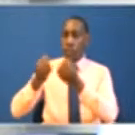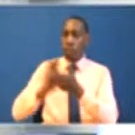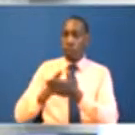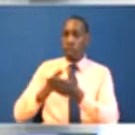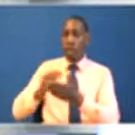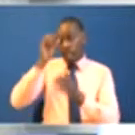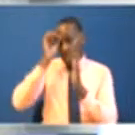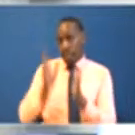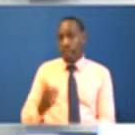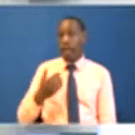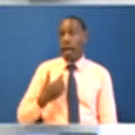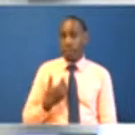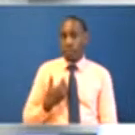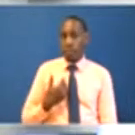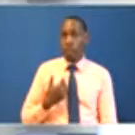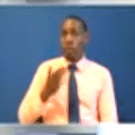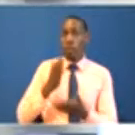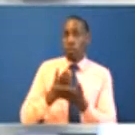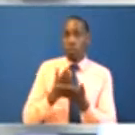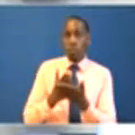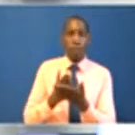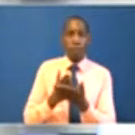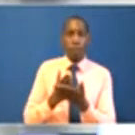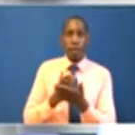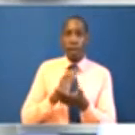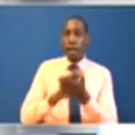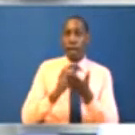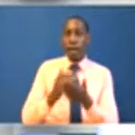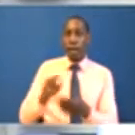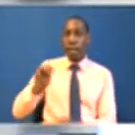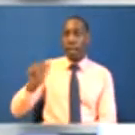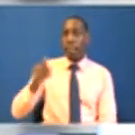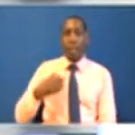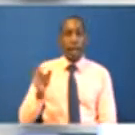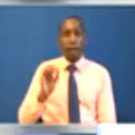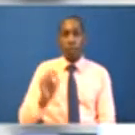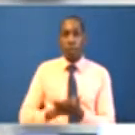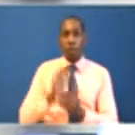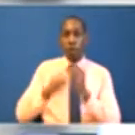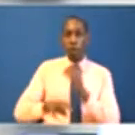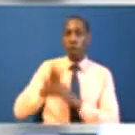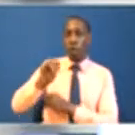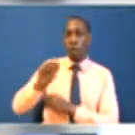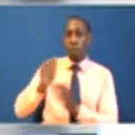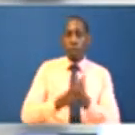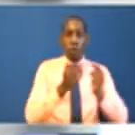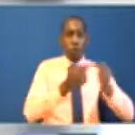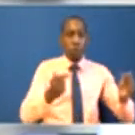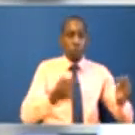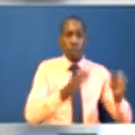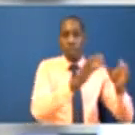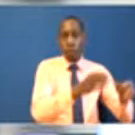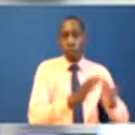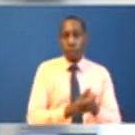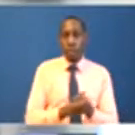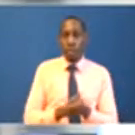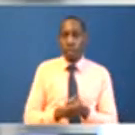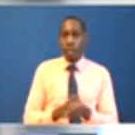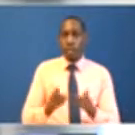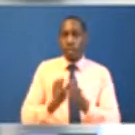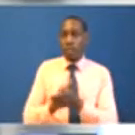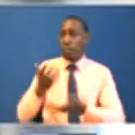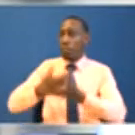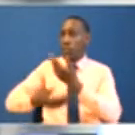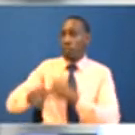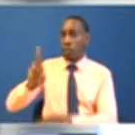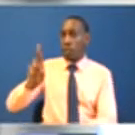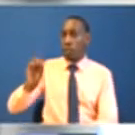governor uh who actually had no mcs all mcas came from the opposing party and when i started with rob and asked him how